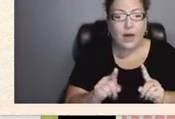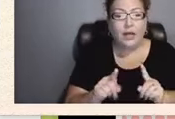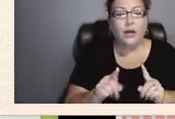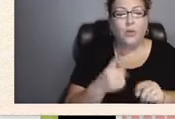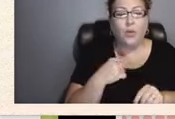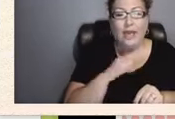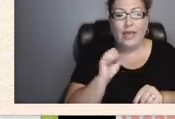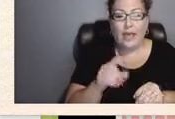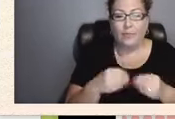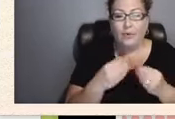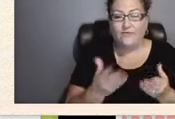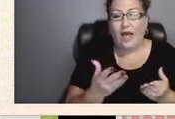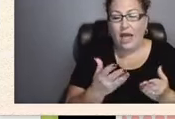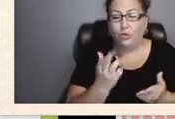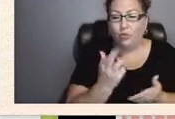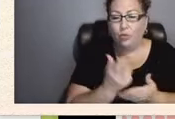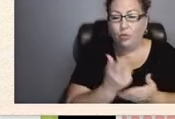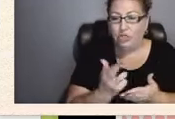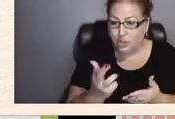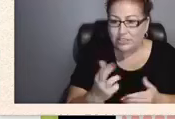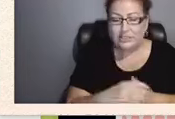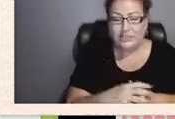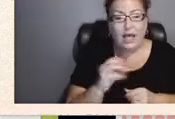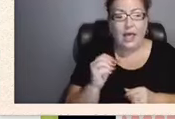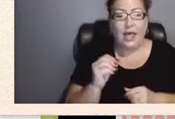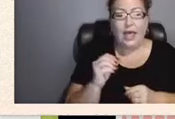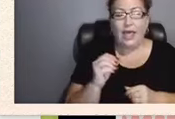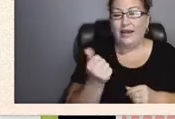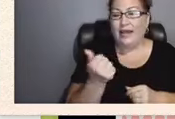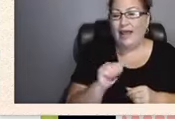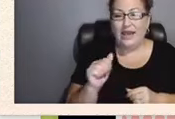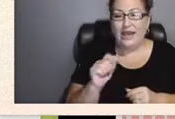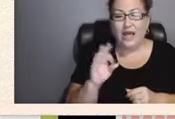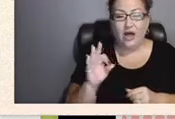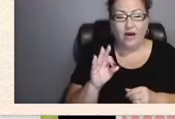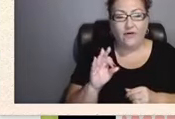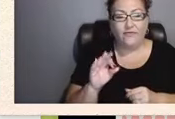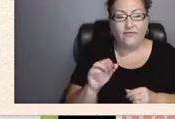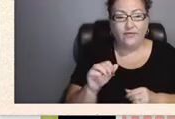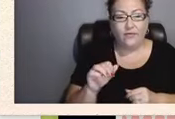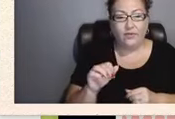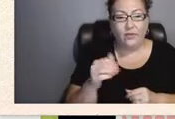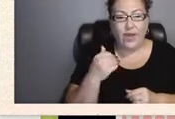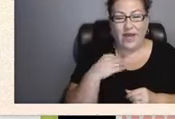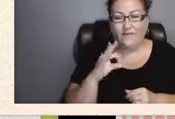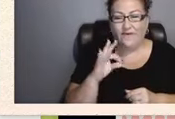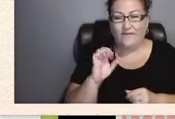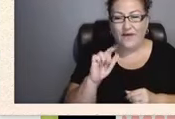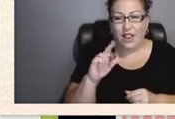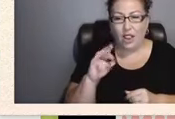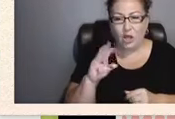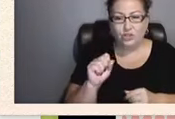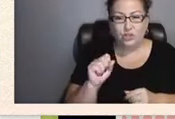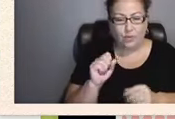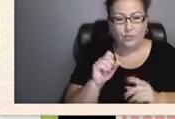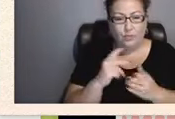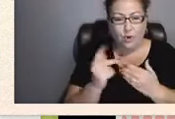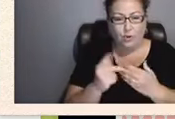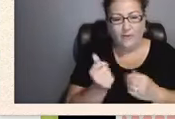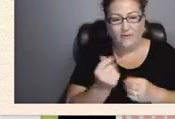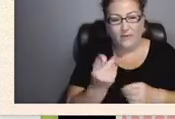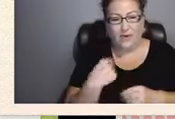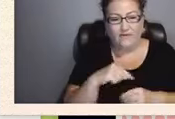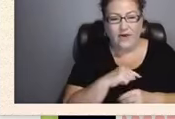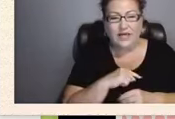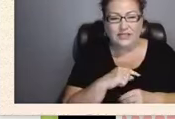provide resources and any of the fellows. We have a fellows program of a few of us who actually